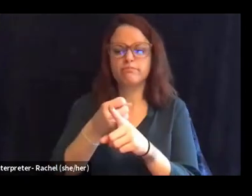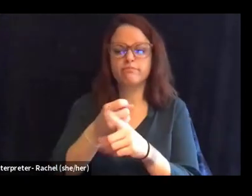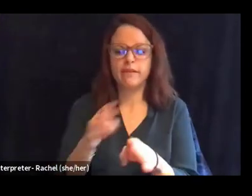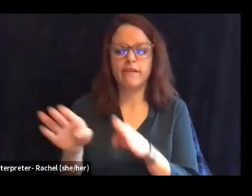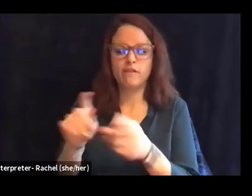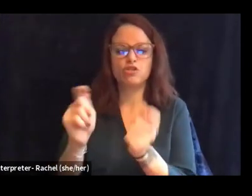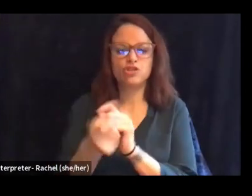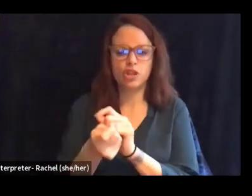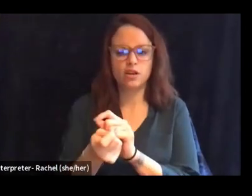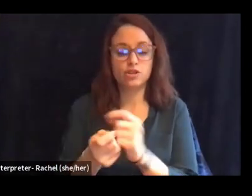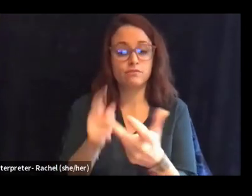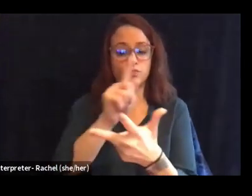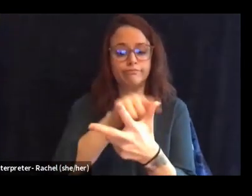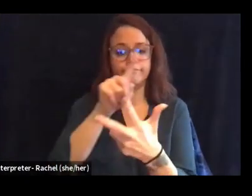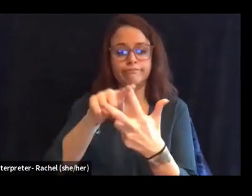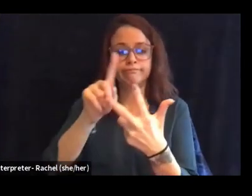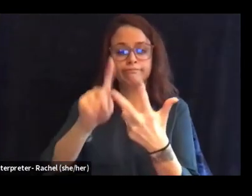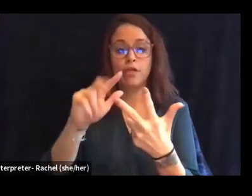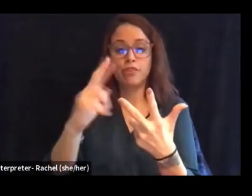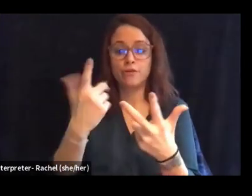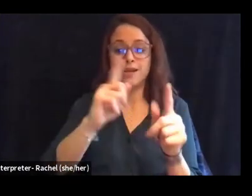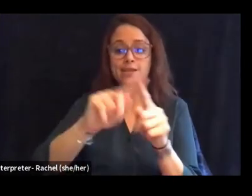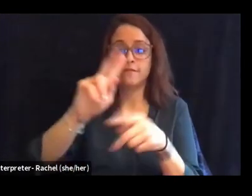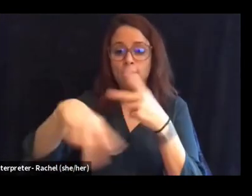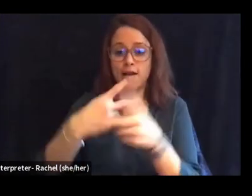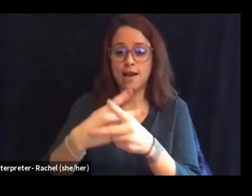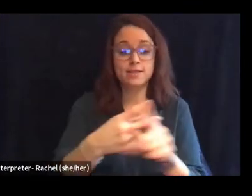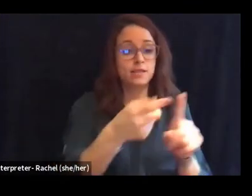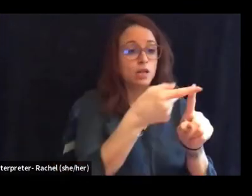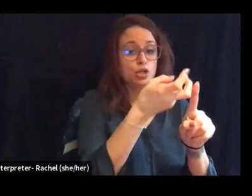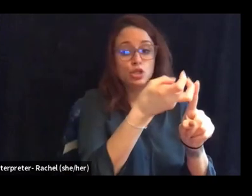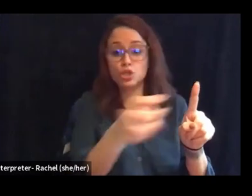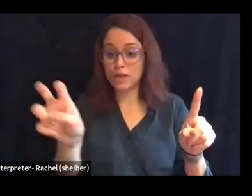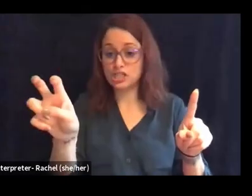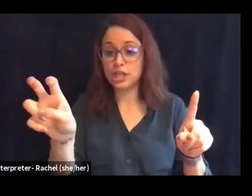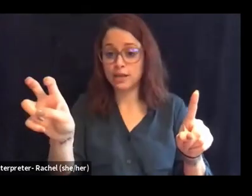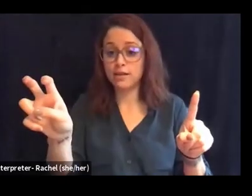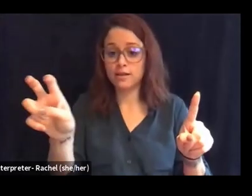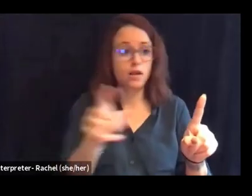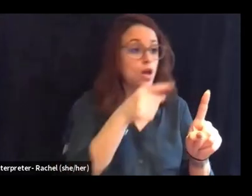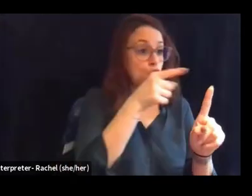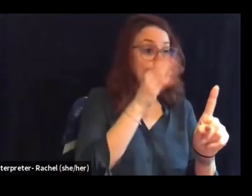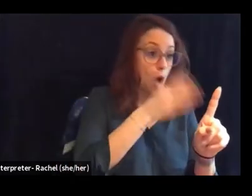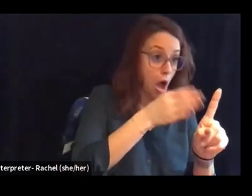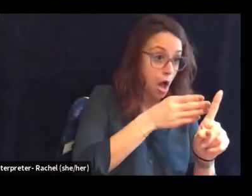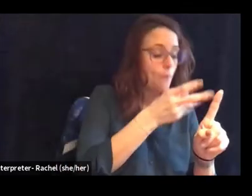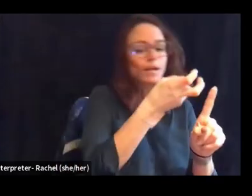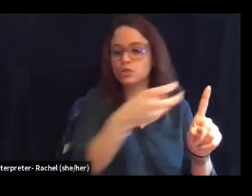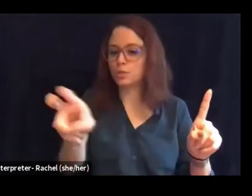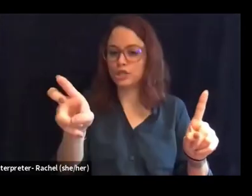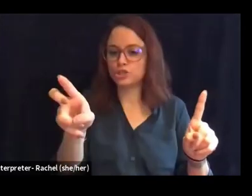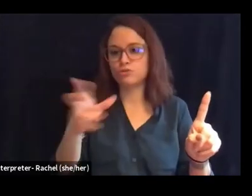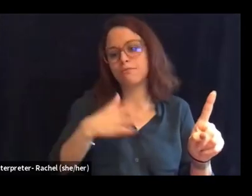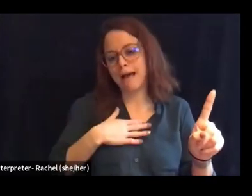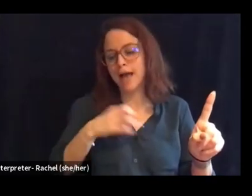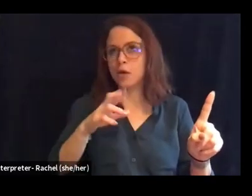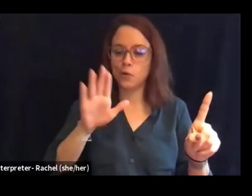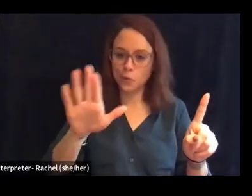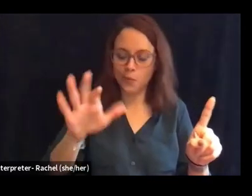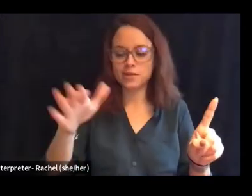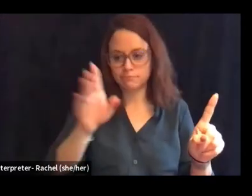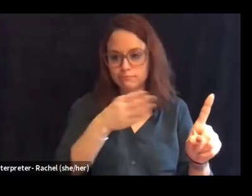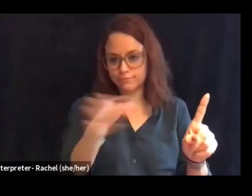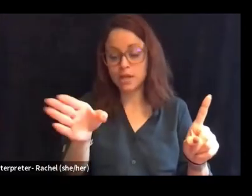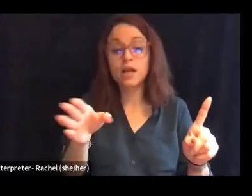another a competitive product or service, switching from a substitute product or service, or basically starting to do